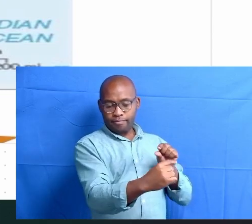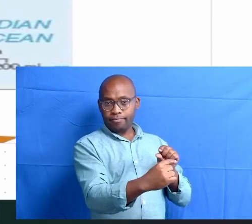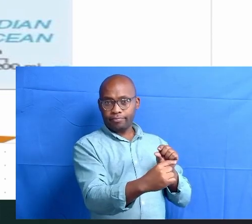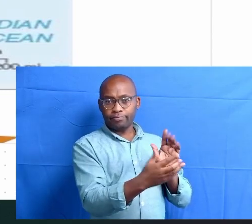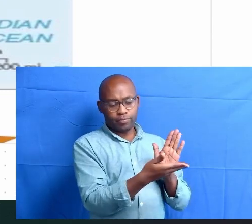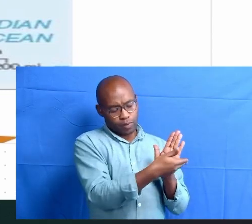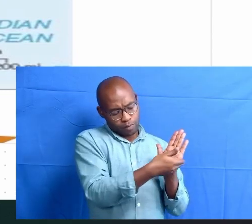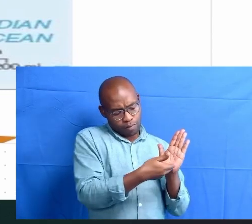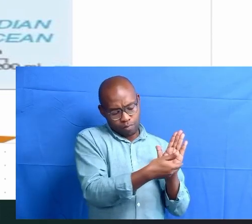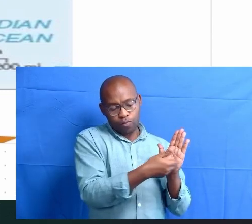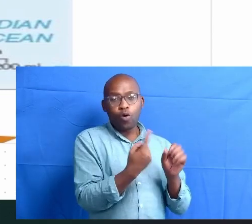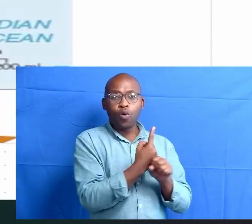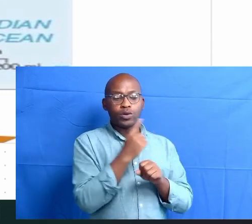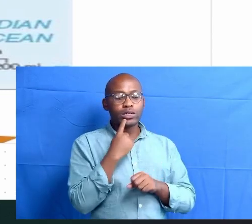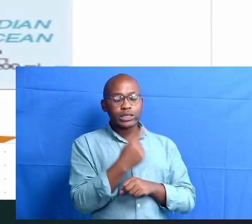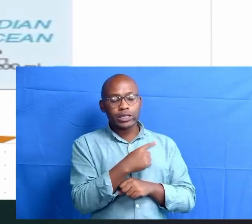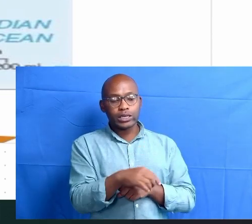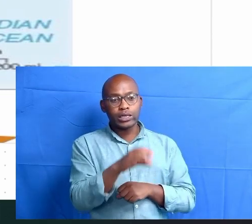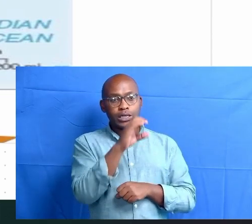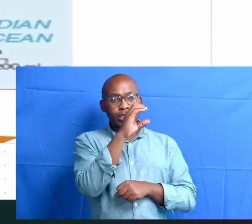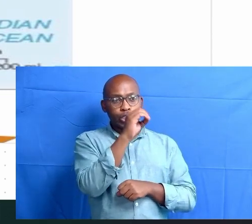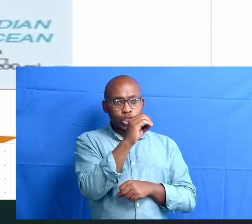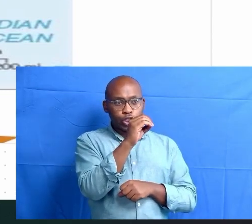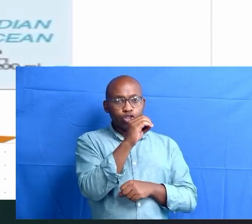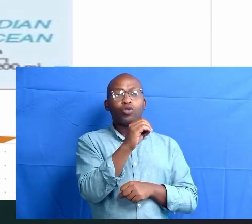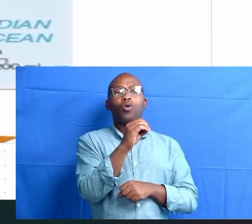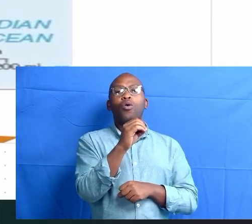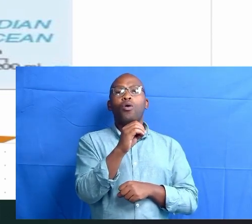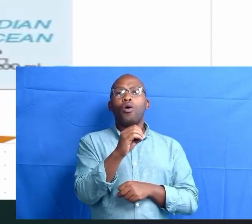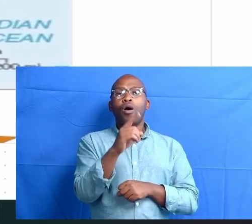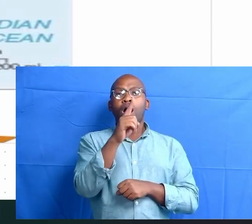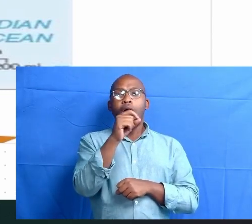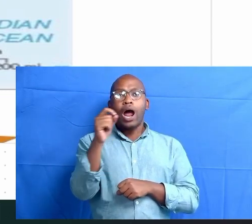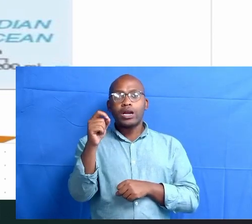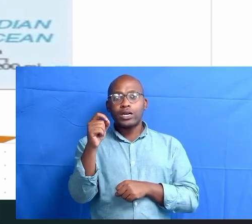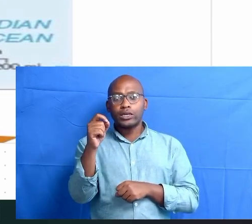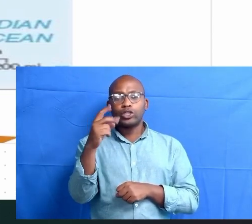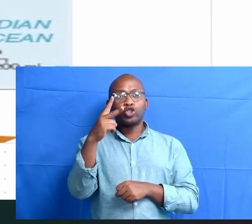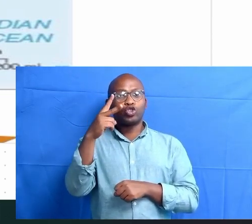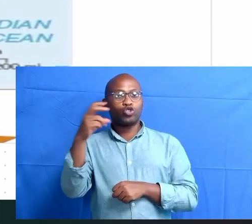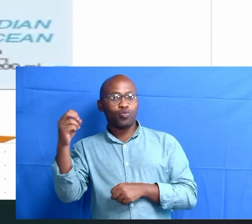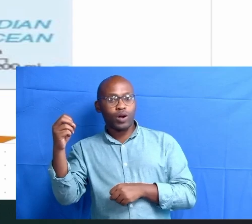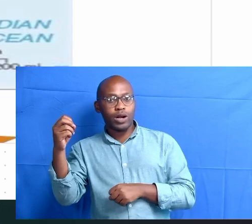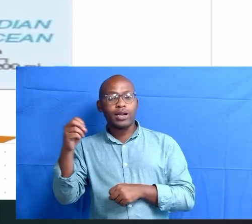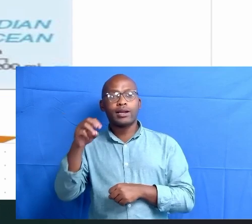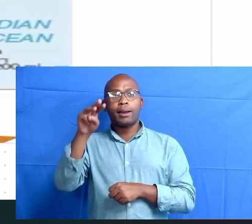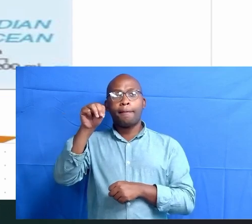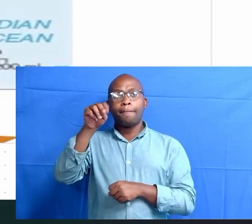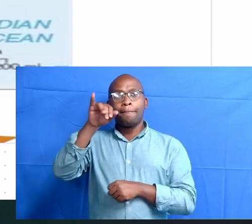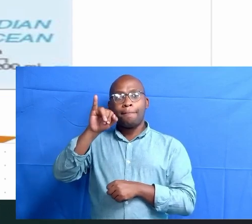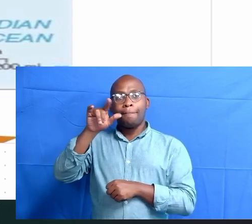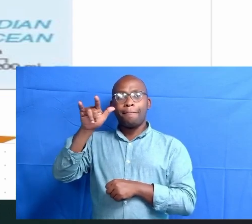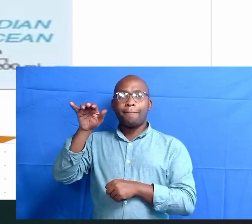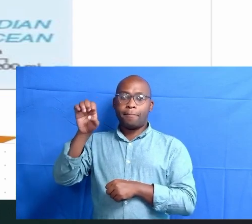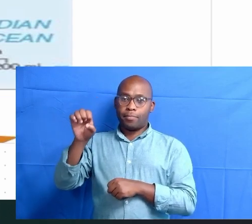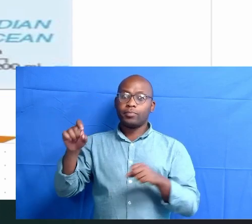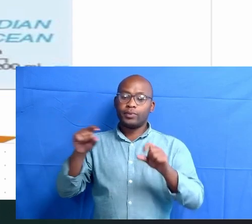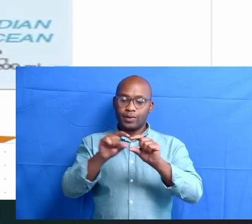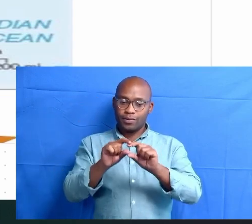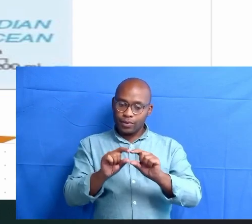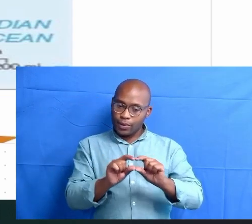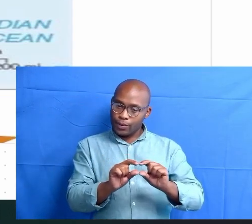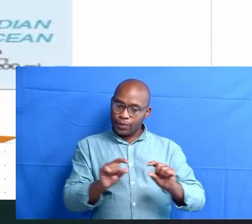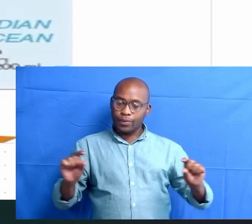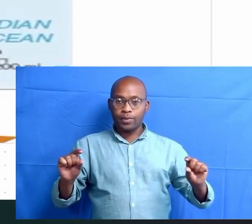is 100, 0, 100, 200 miles. Then you'll be able to check which scale is being identified